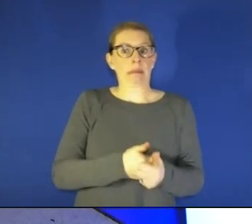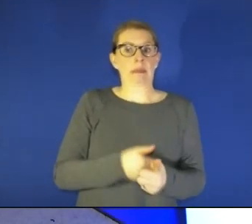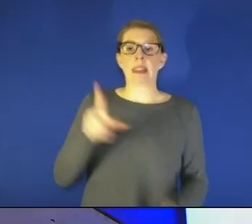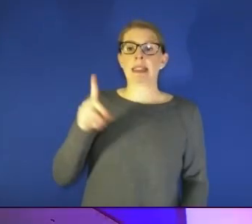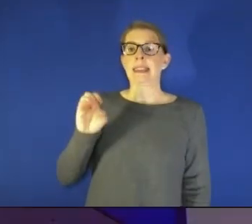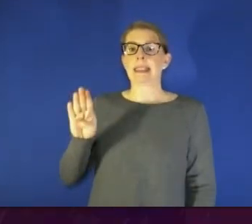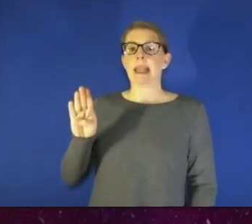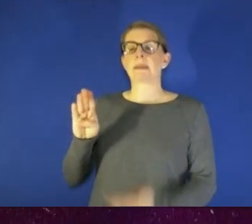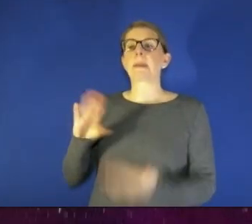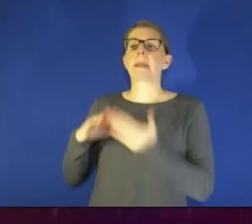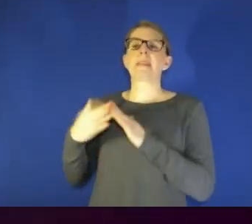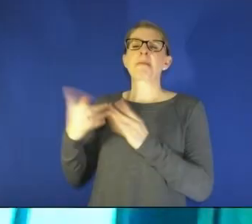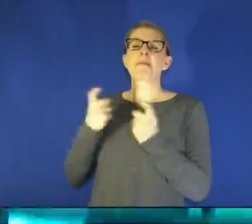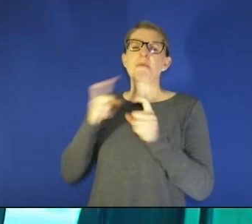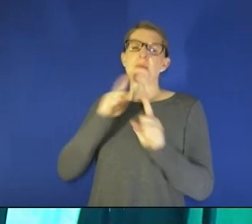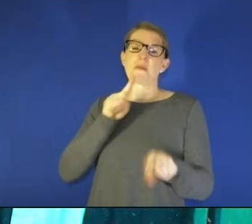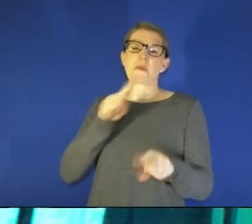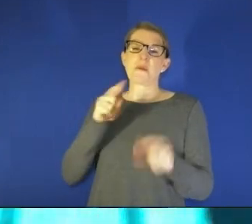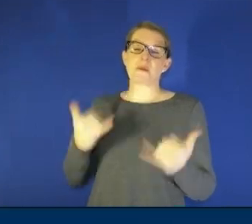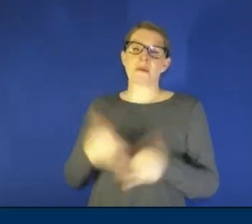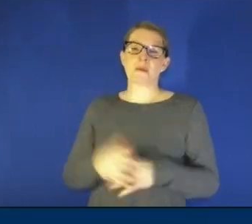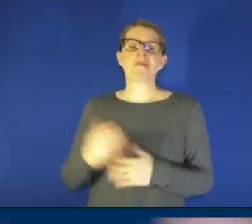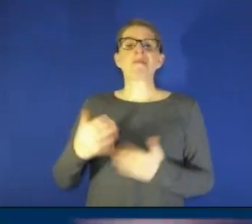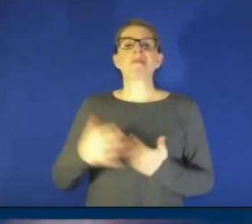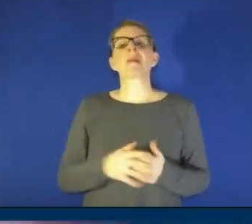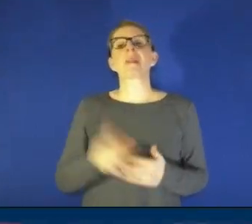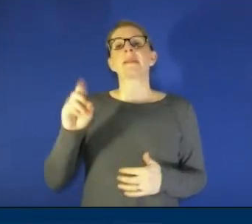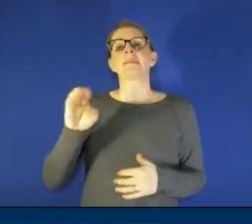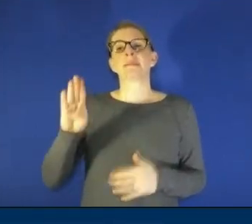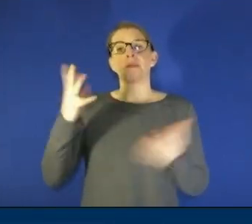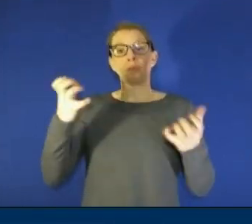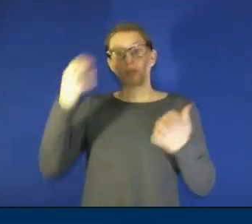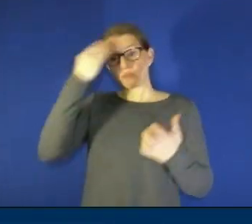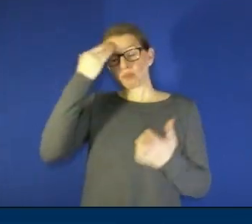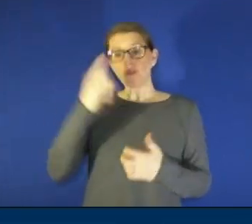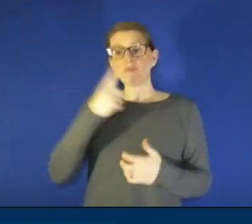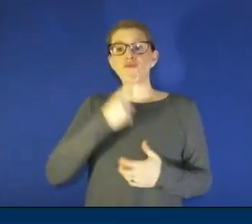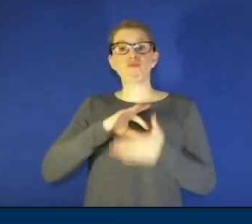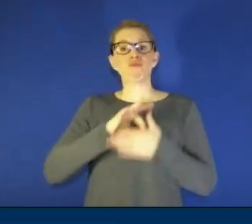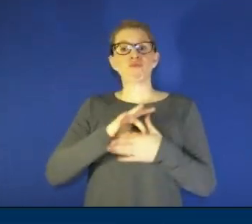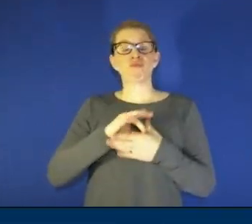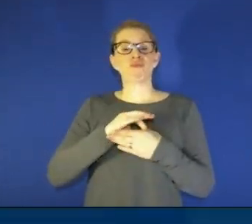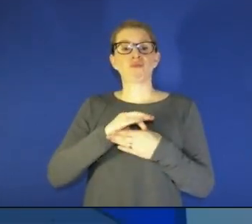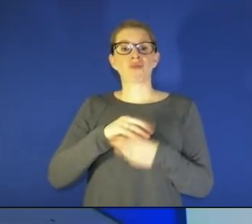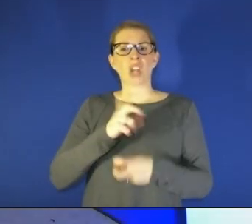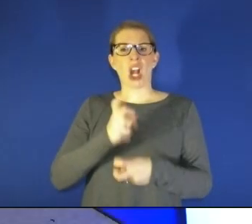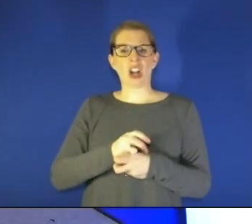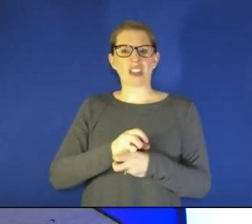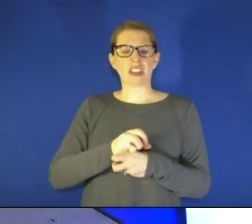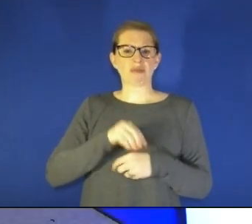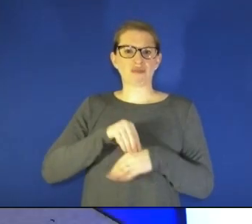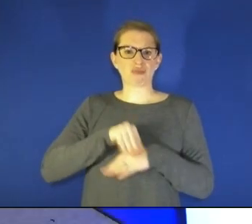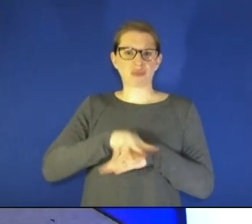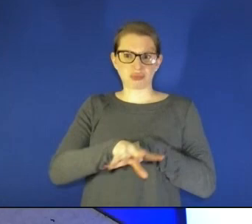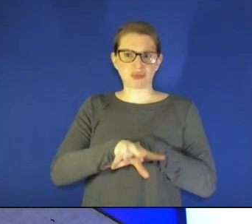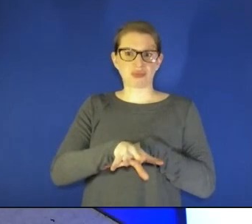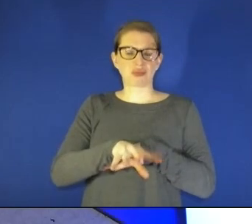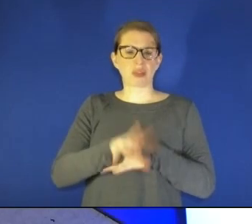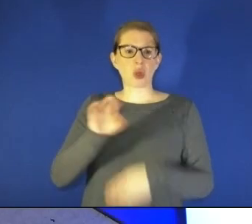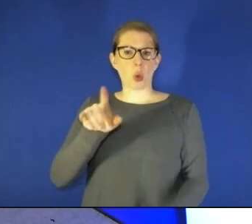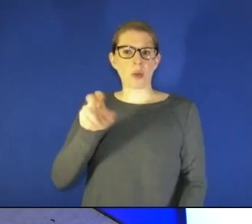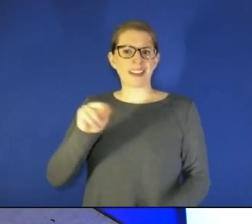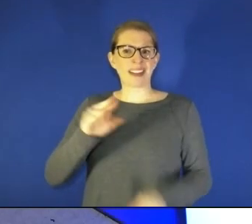Let's get to some community questions, shall we? Deb wants to know, is red meat harder on your colon than other meats like